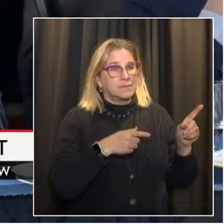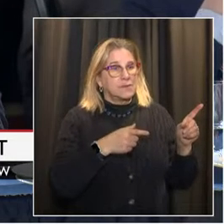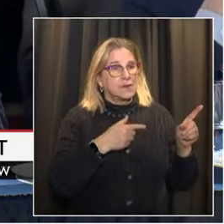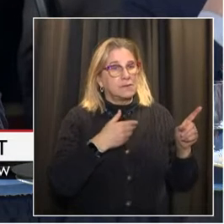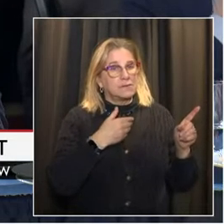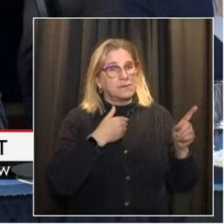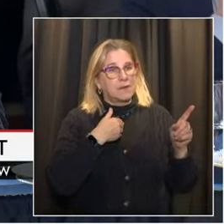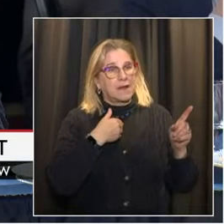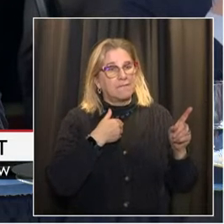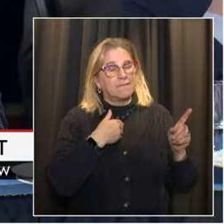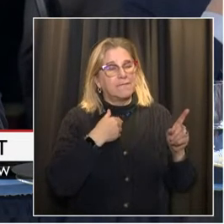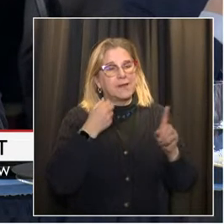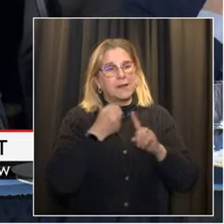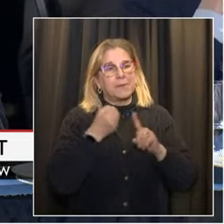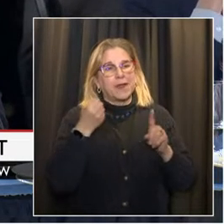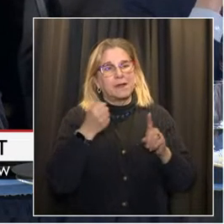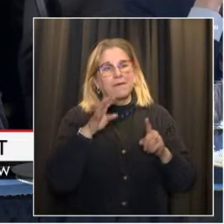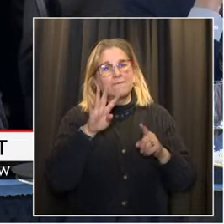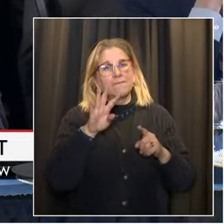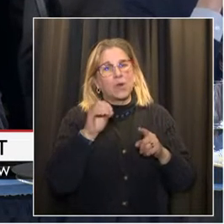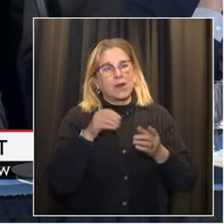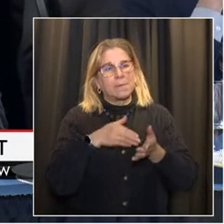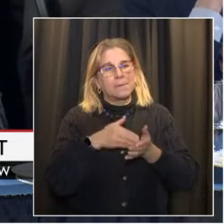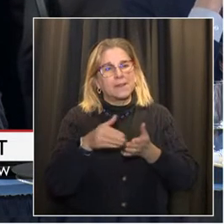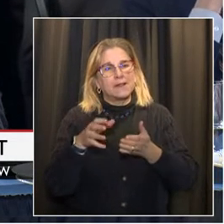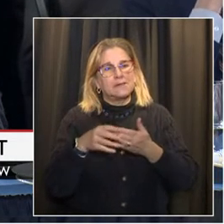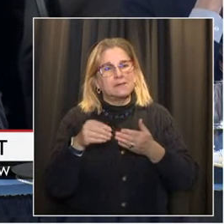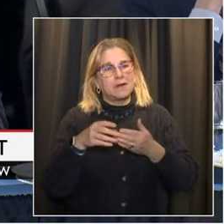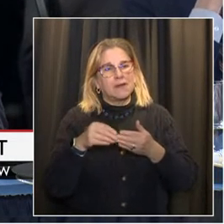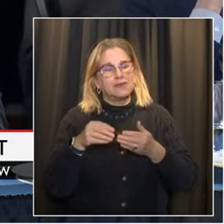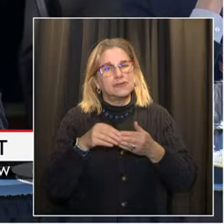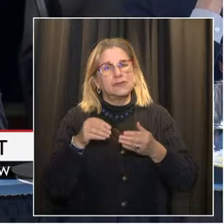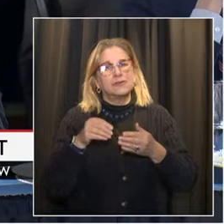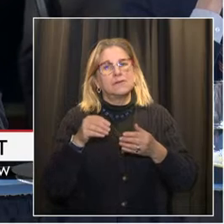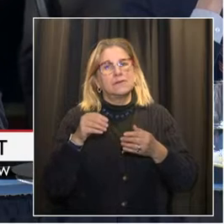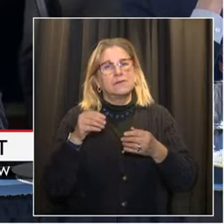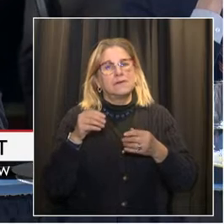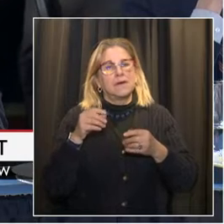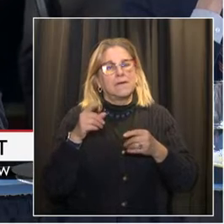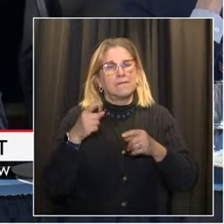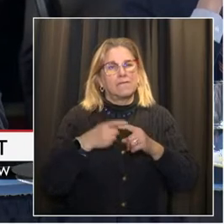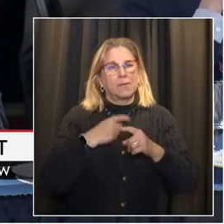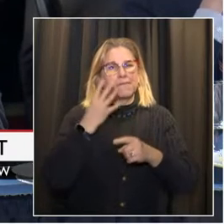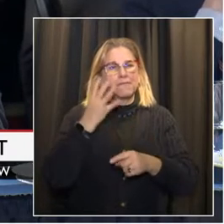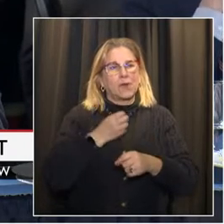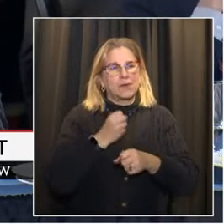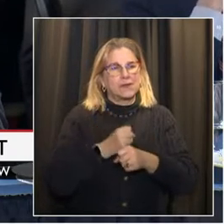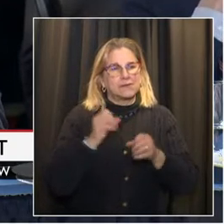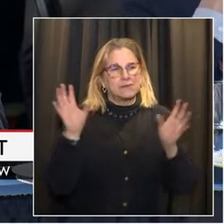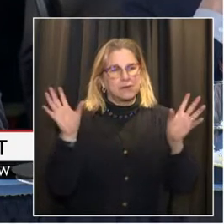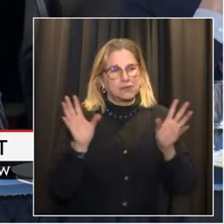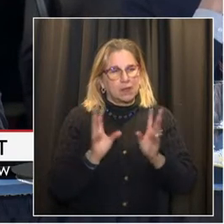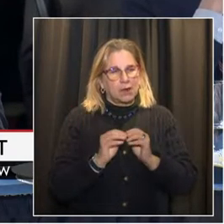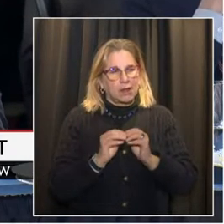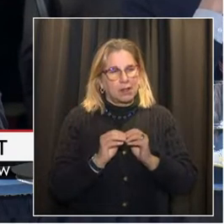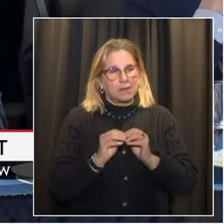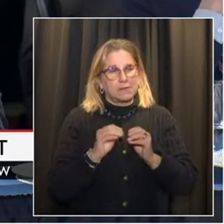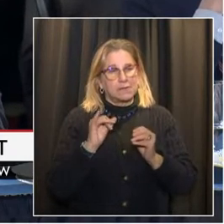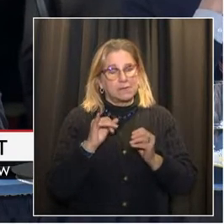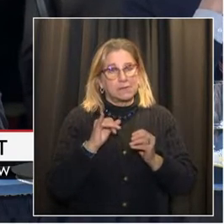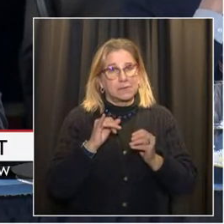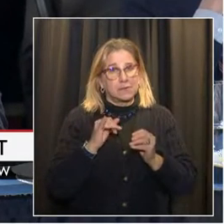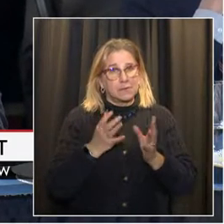over 4 years over the financial plan. Will you be fully funding that in the budget that you submit? My